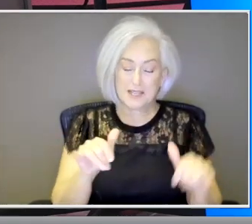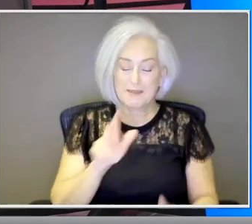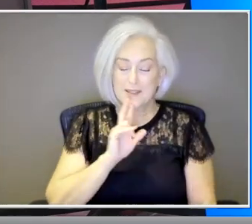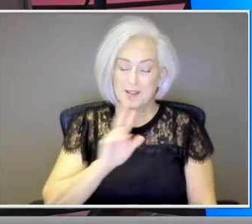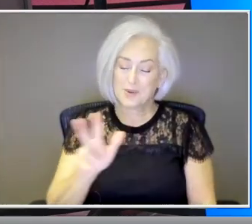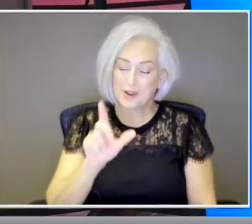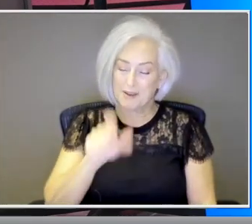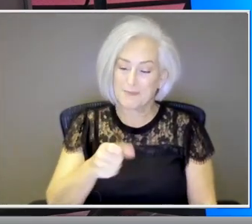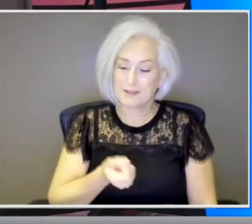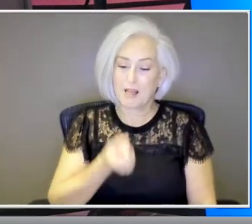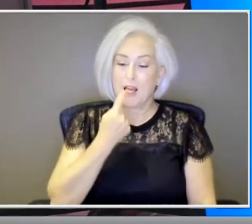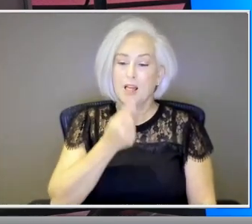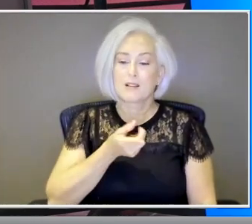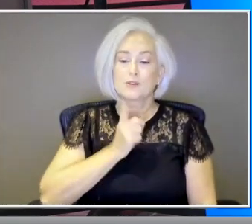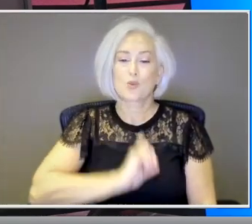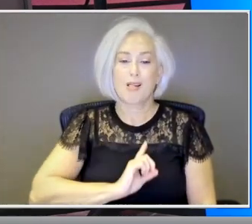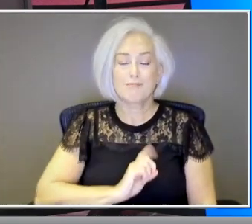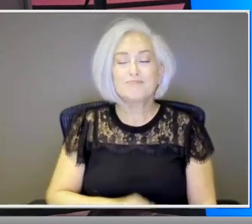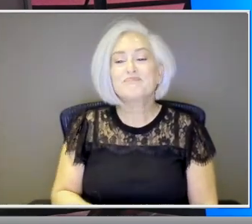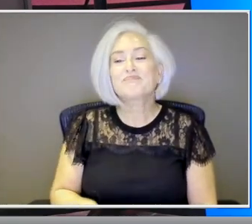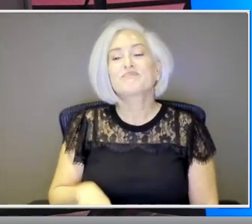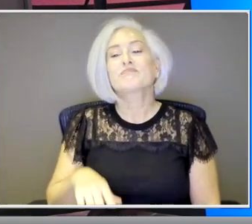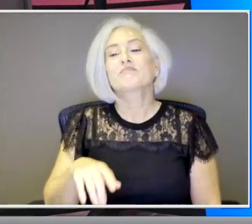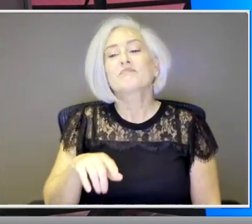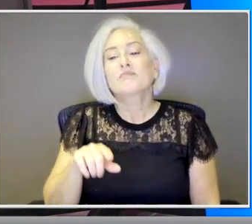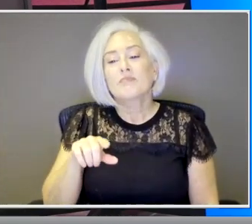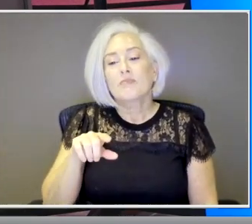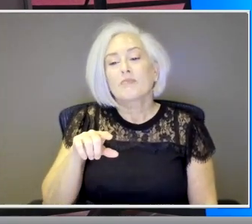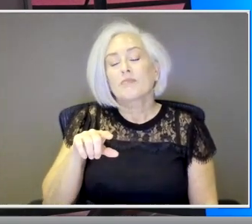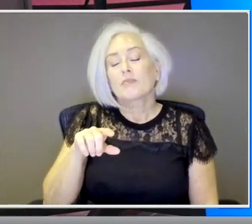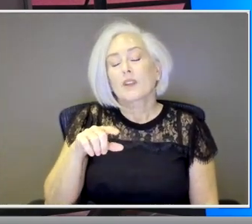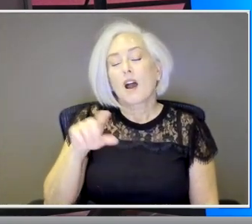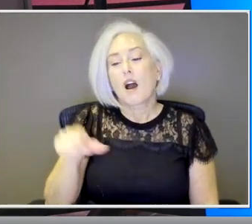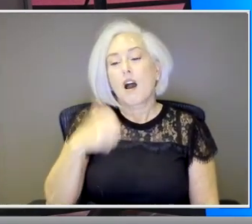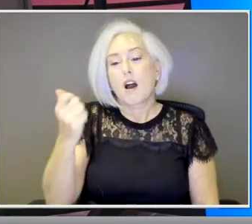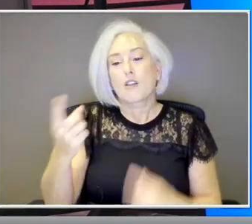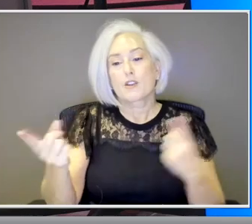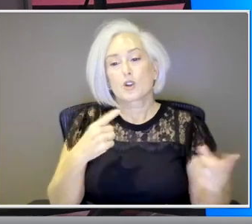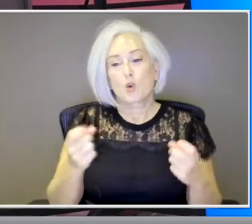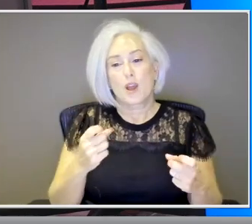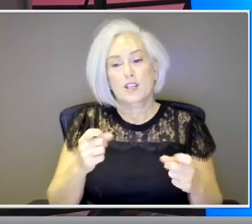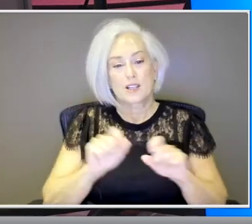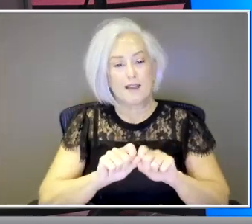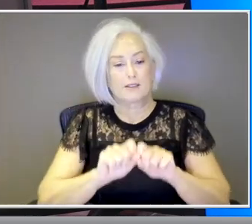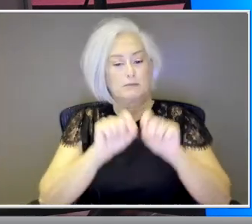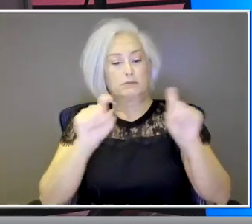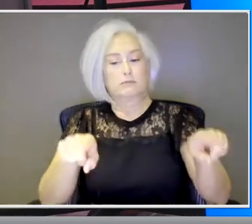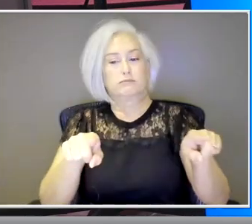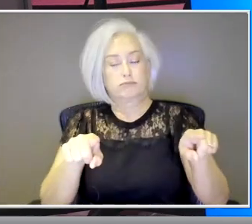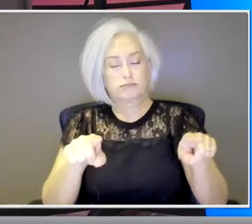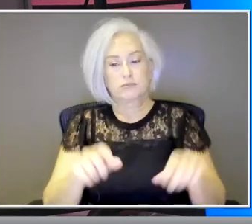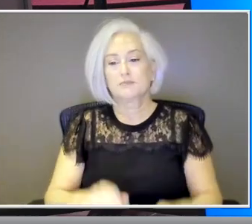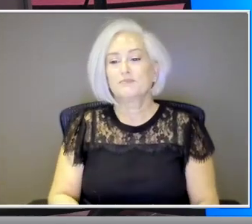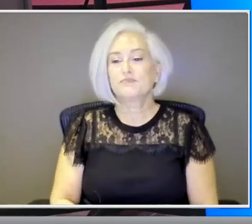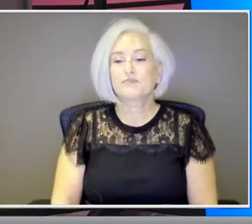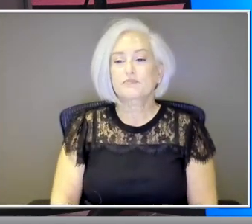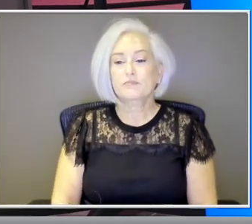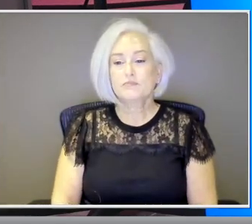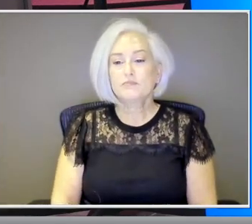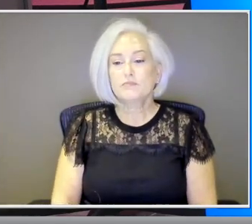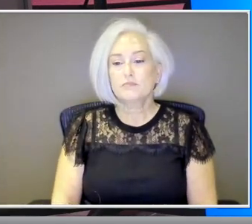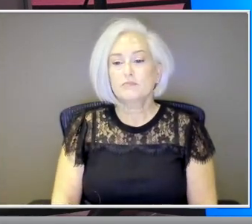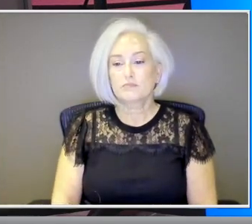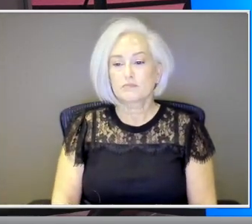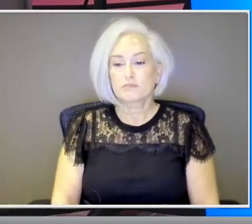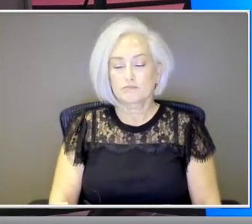Yen Liang has an interesting question, and gosh, I'll have to toss it up for the doctors on this one. It's also about